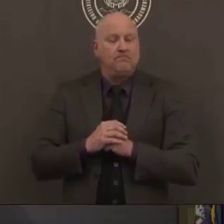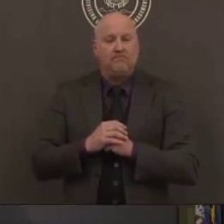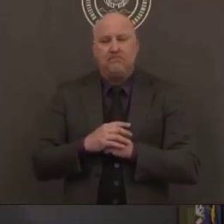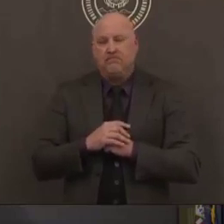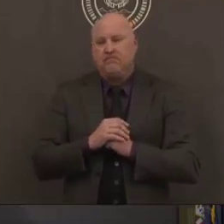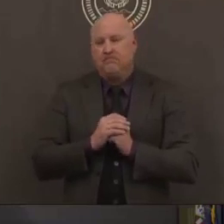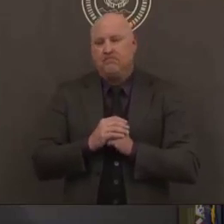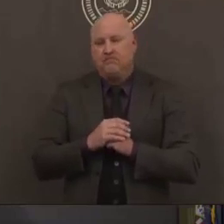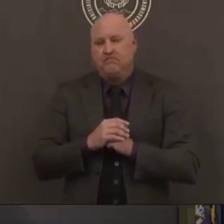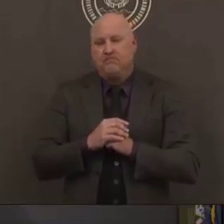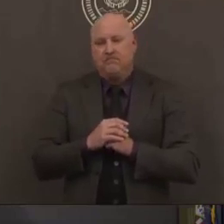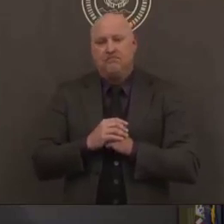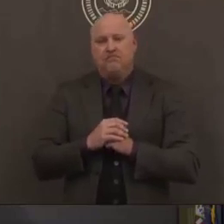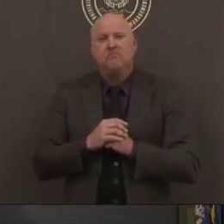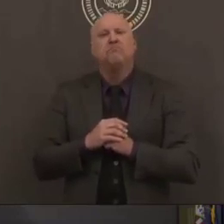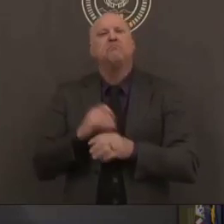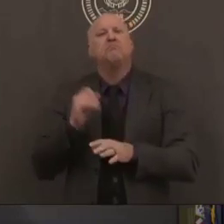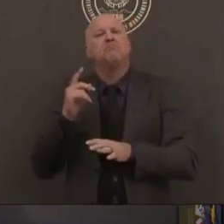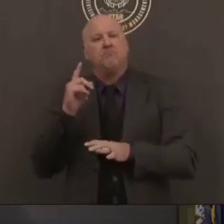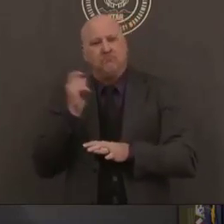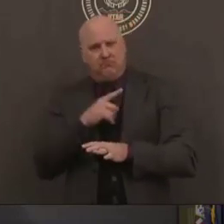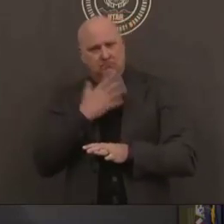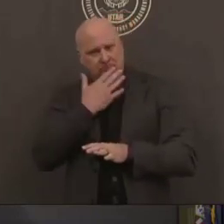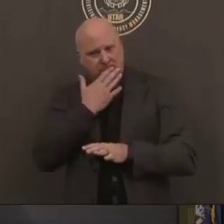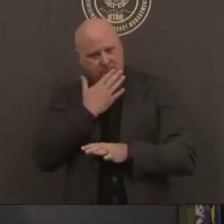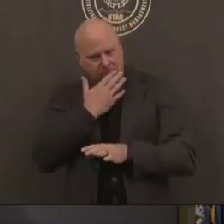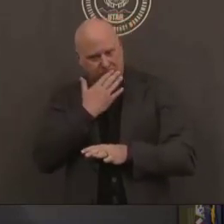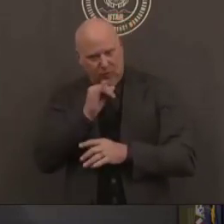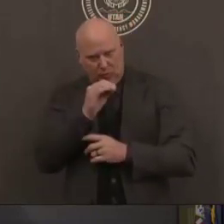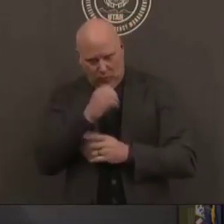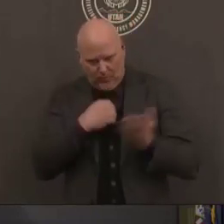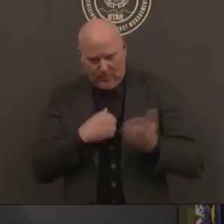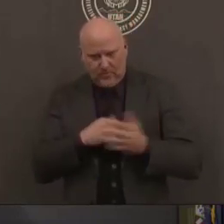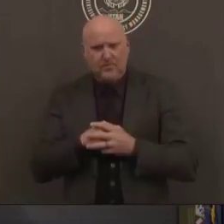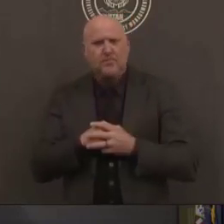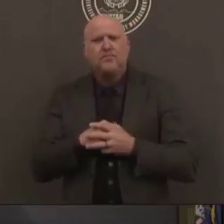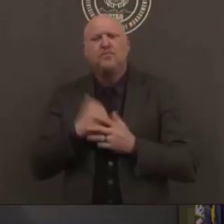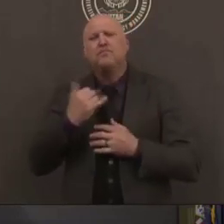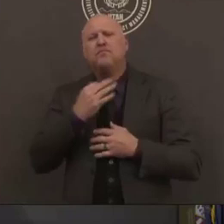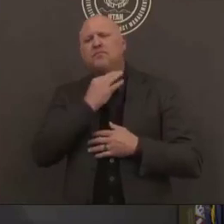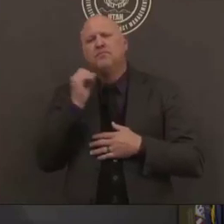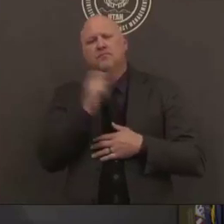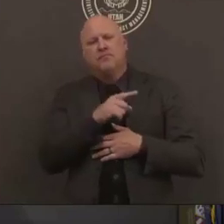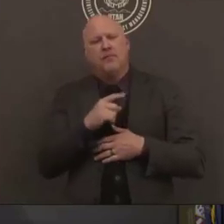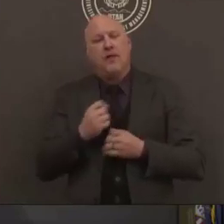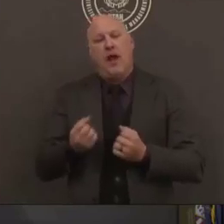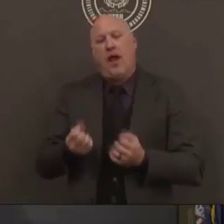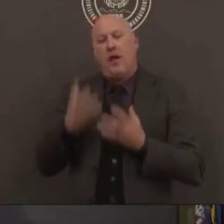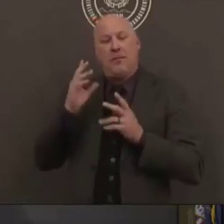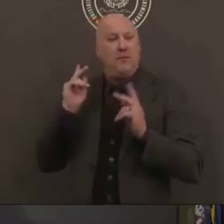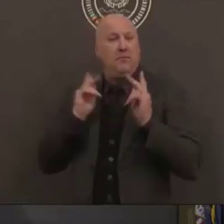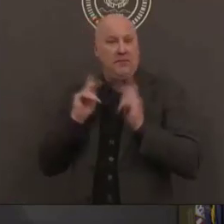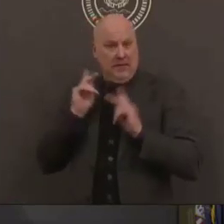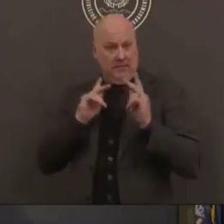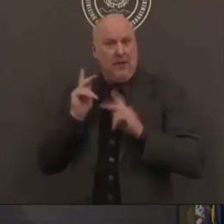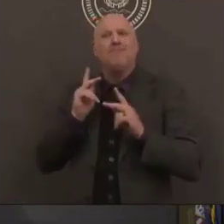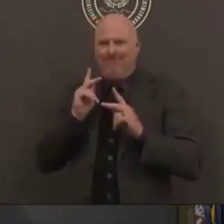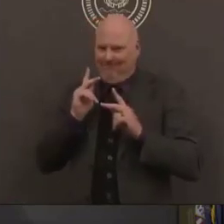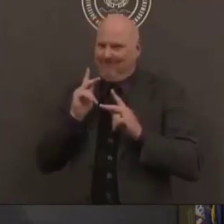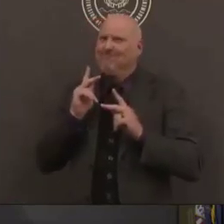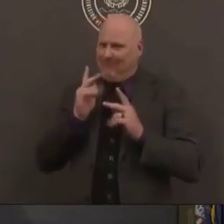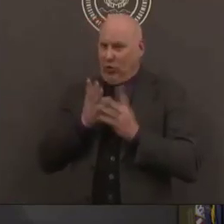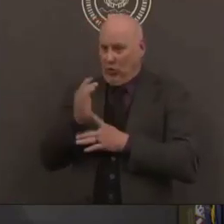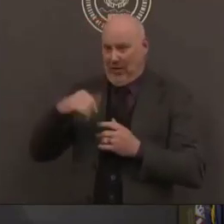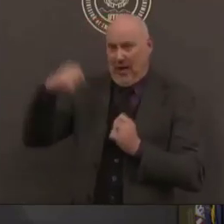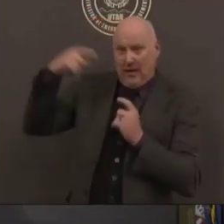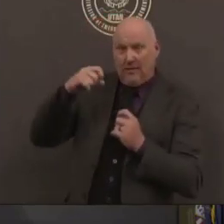Thanks, Joe. How many people, either drivers or coming through the airport, reported that they are positive for coronavirus or